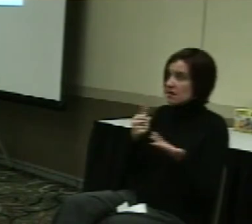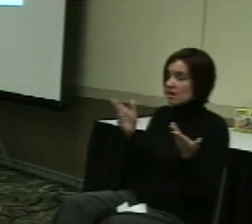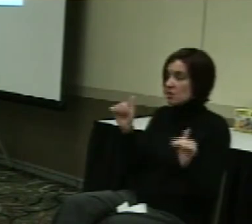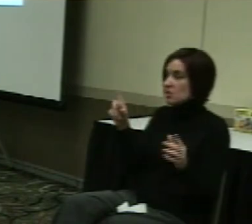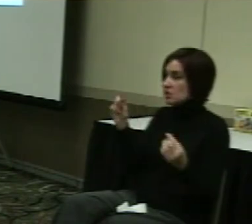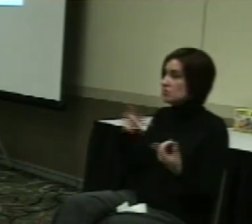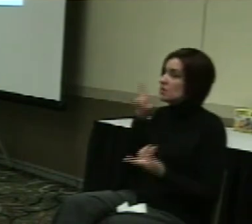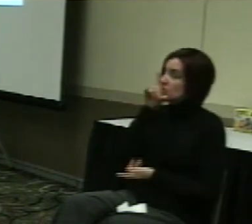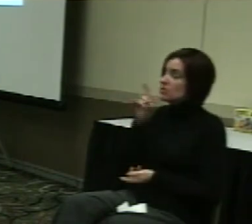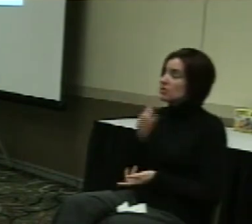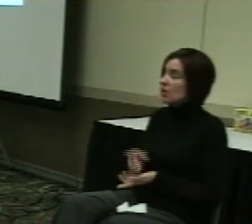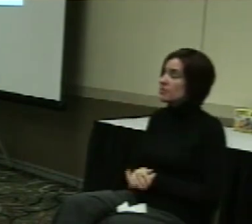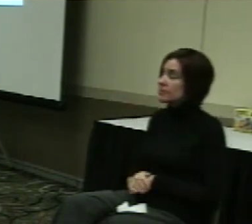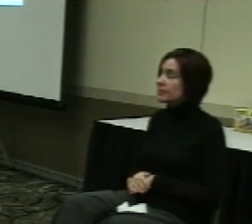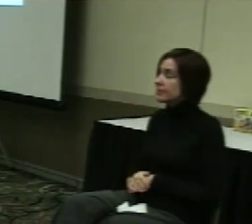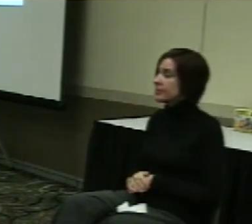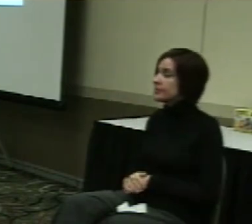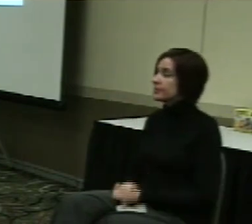done? I bet there are.